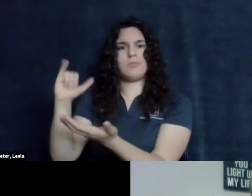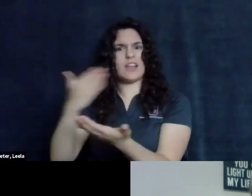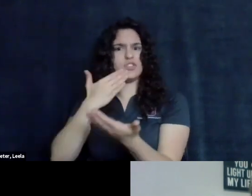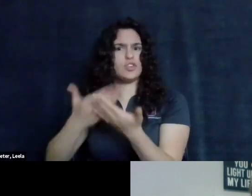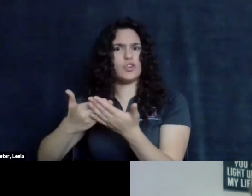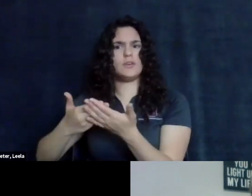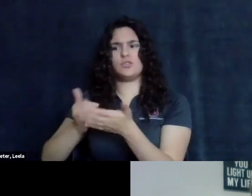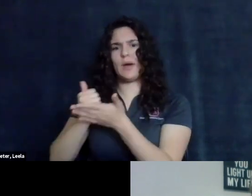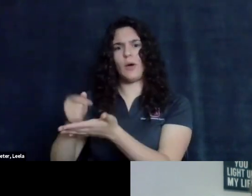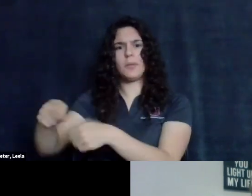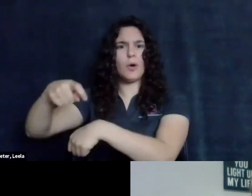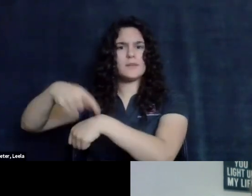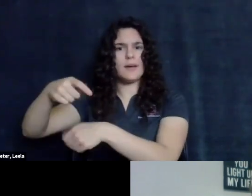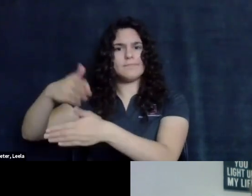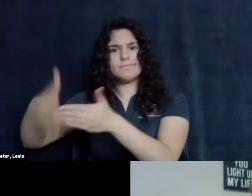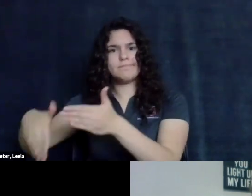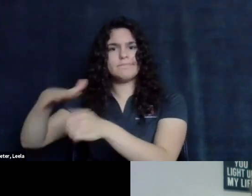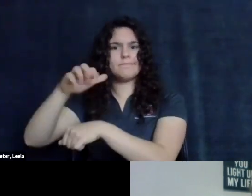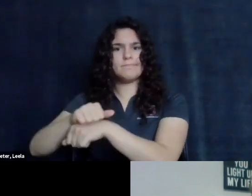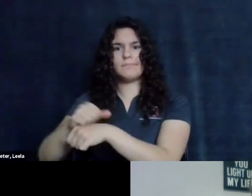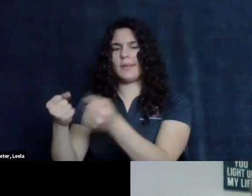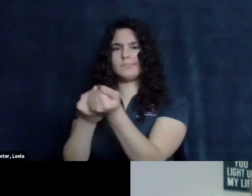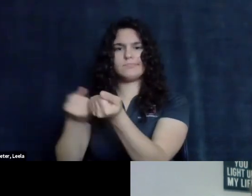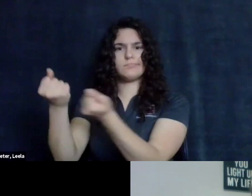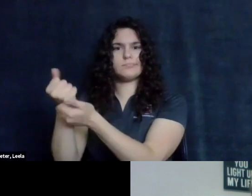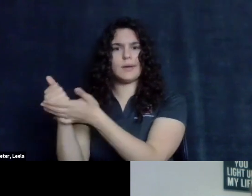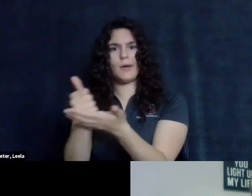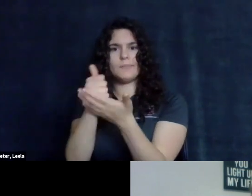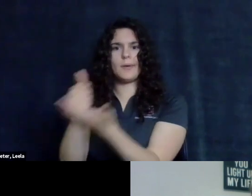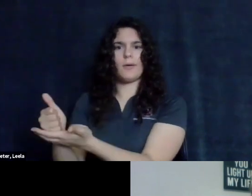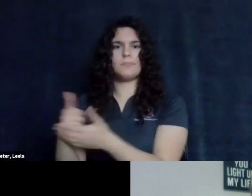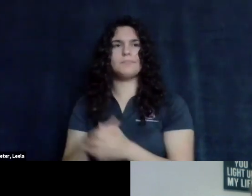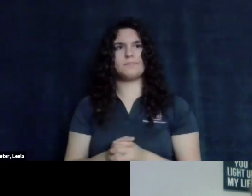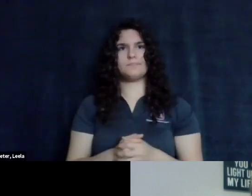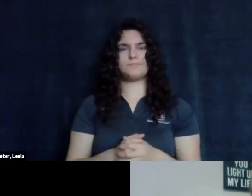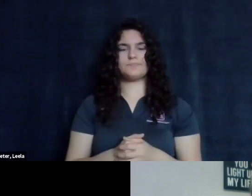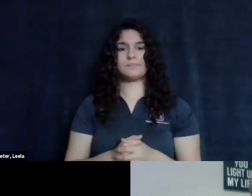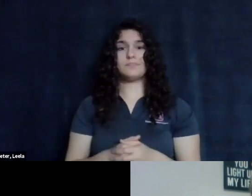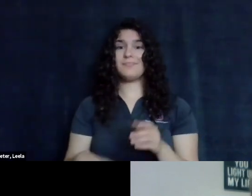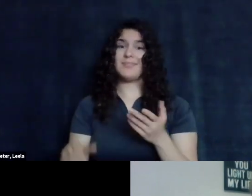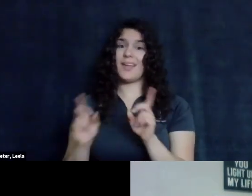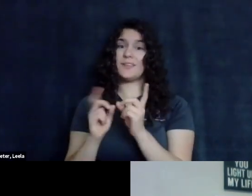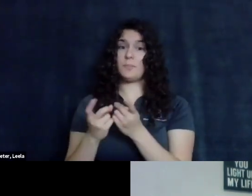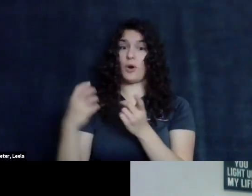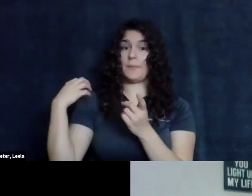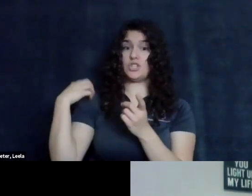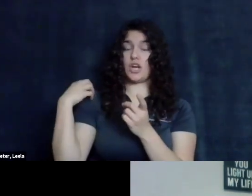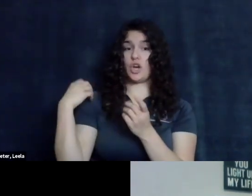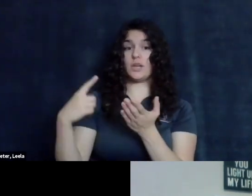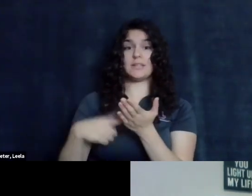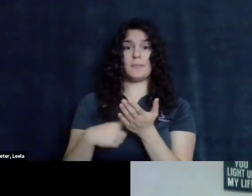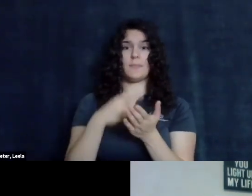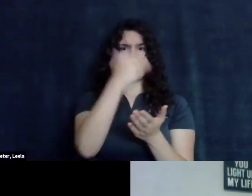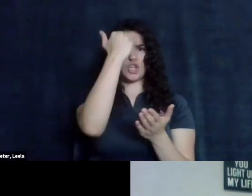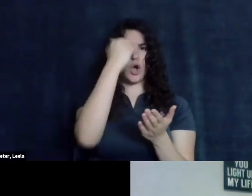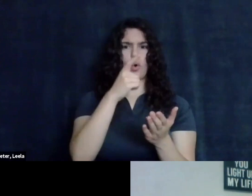on time and one helps the other. And the department chairs sometimes know these who are the good